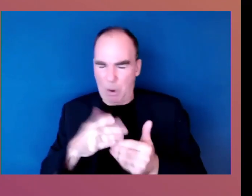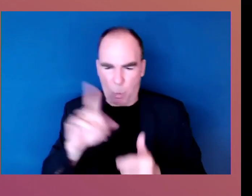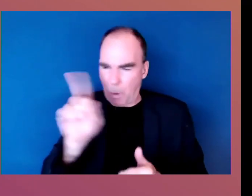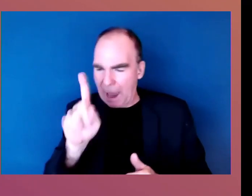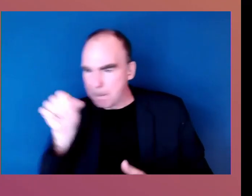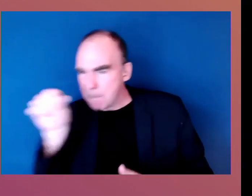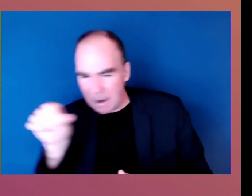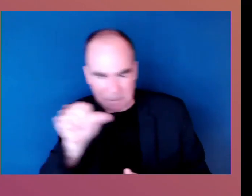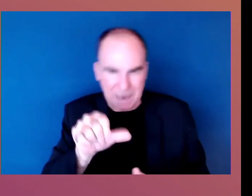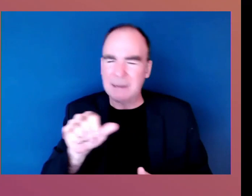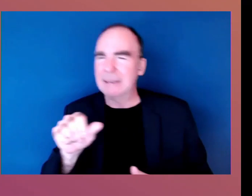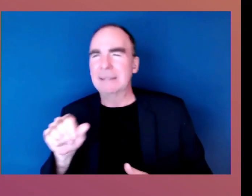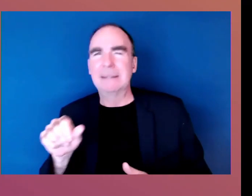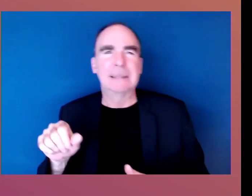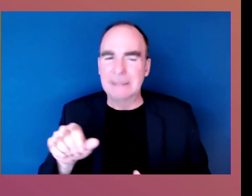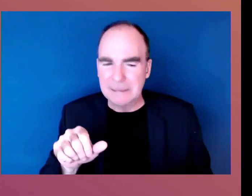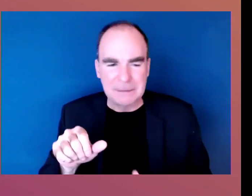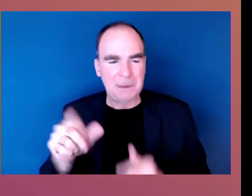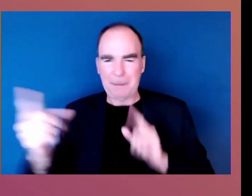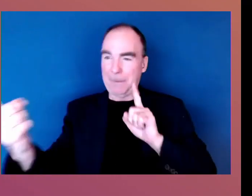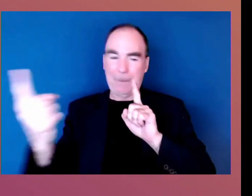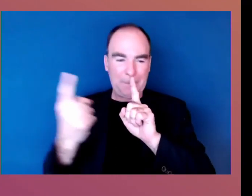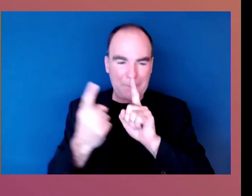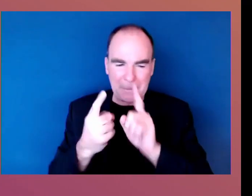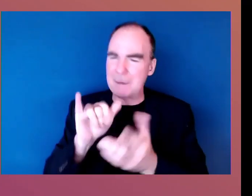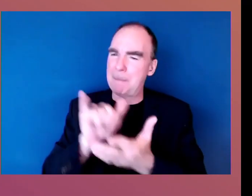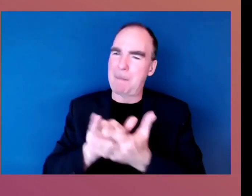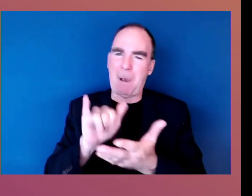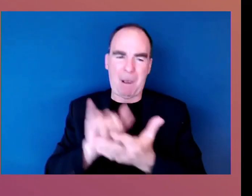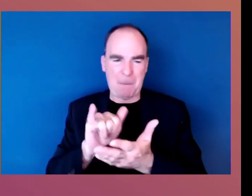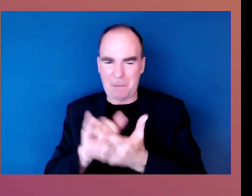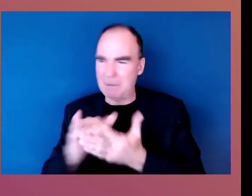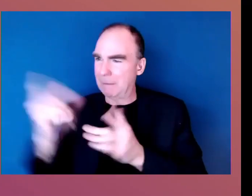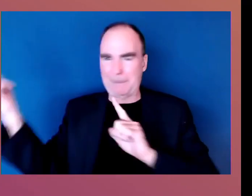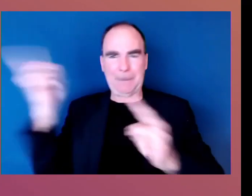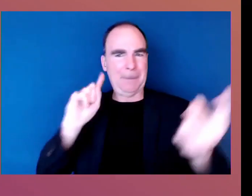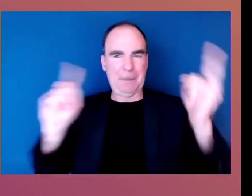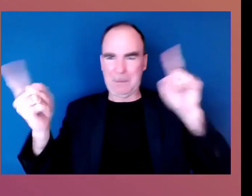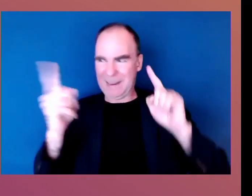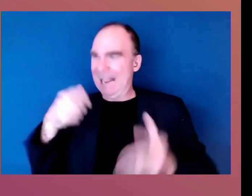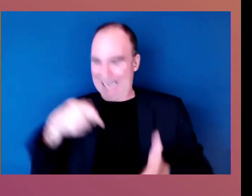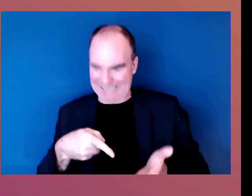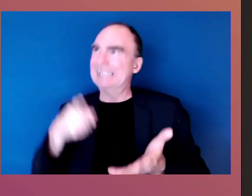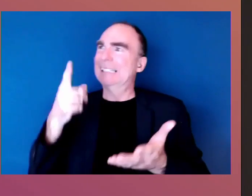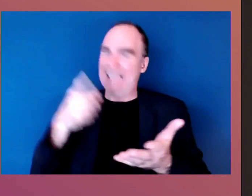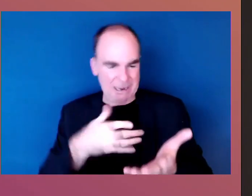vision. I, however, think many such problems could be solved by technologies.